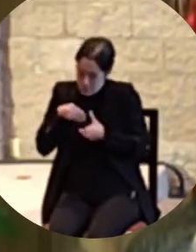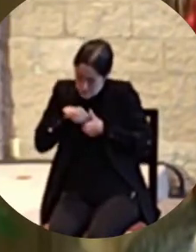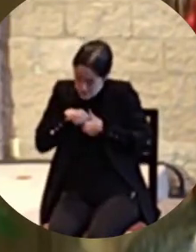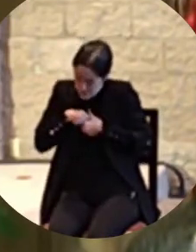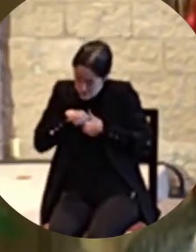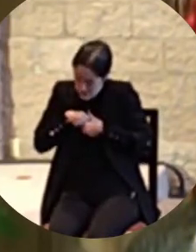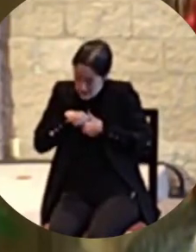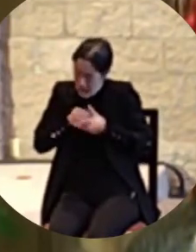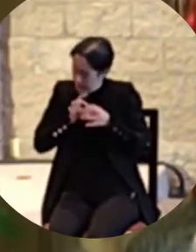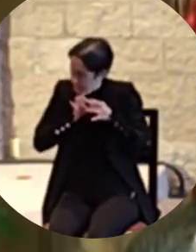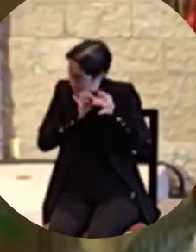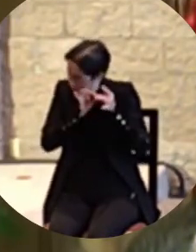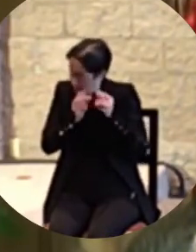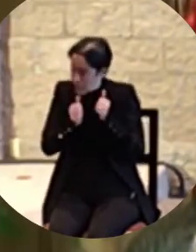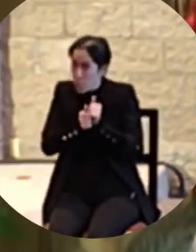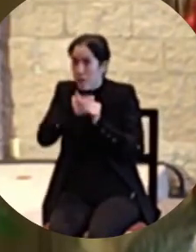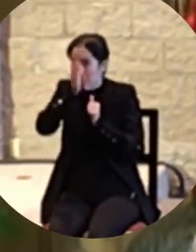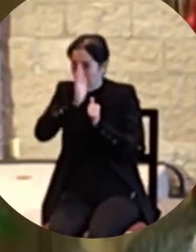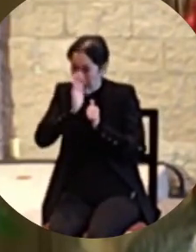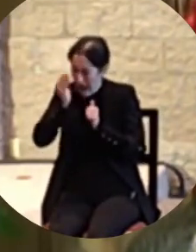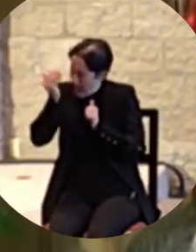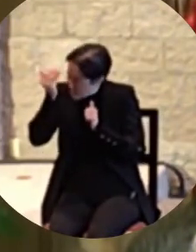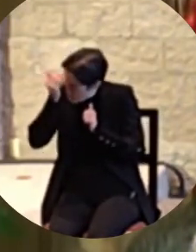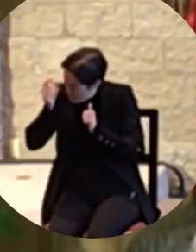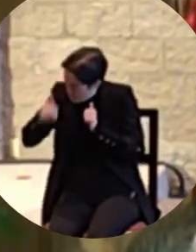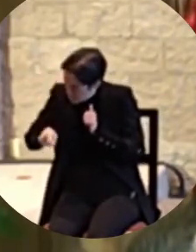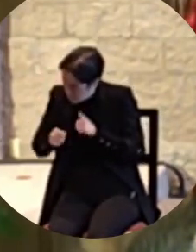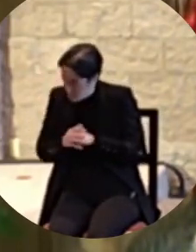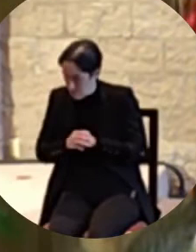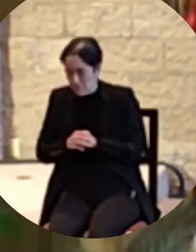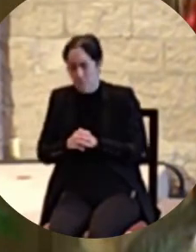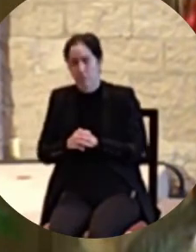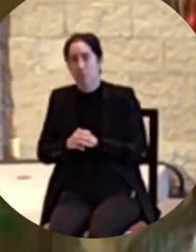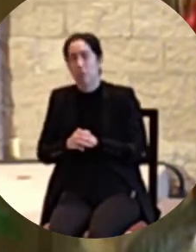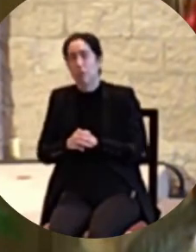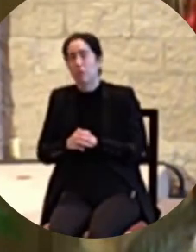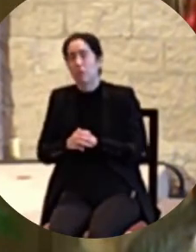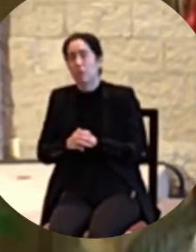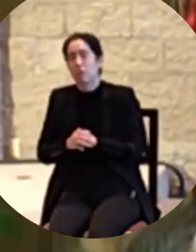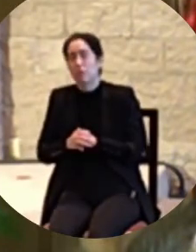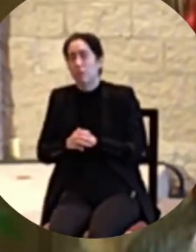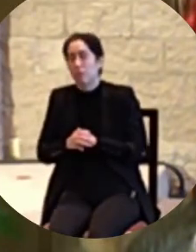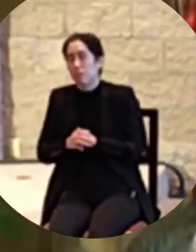God within. And I thought of the words